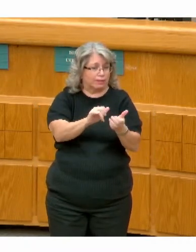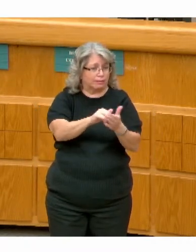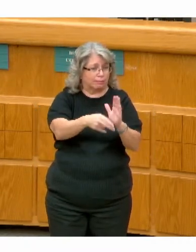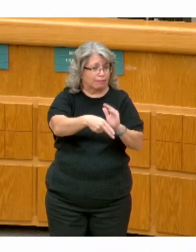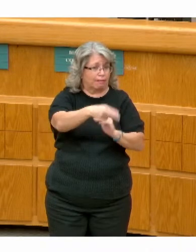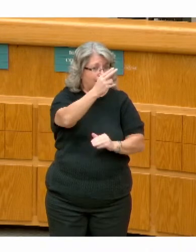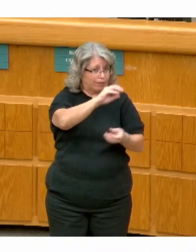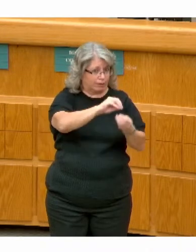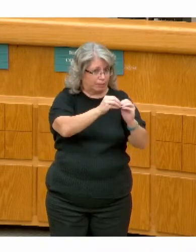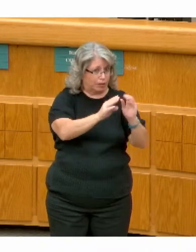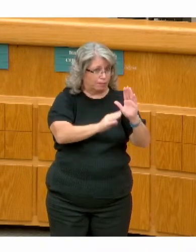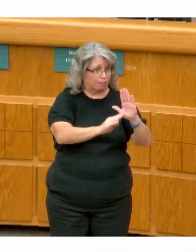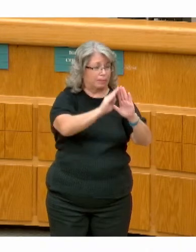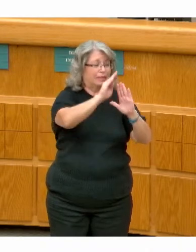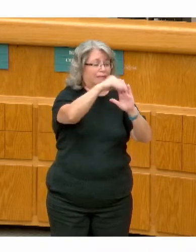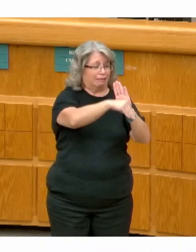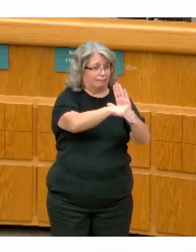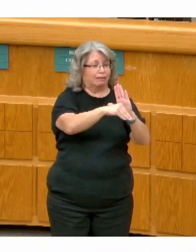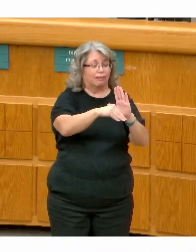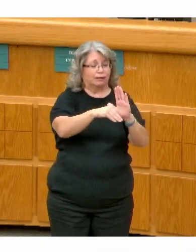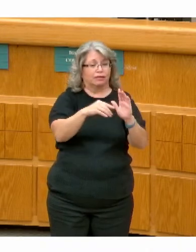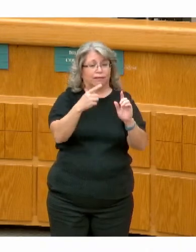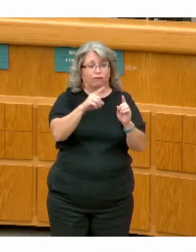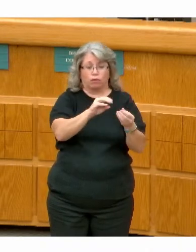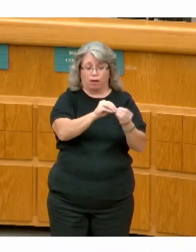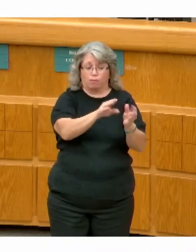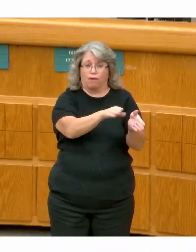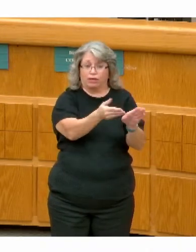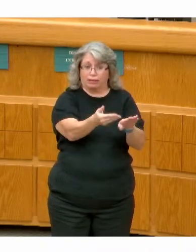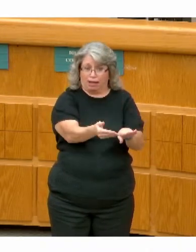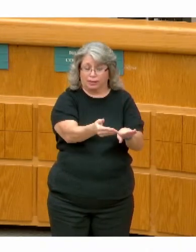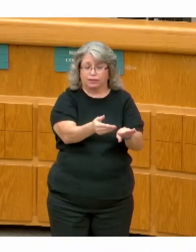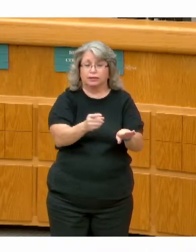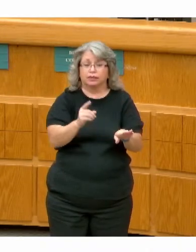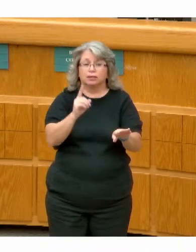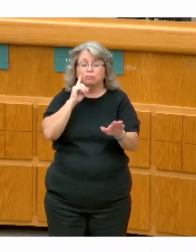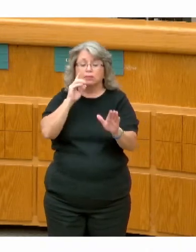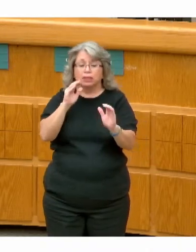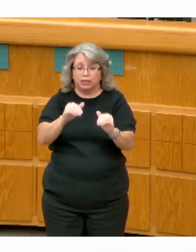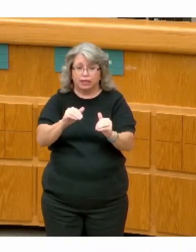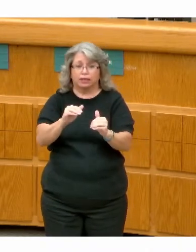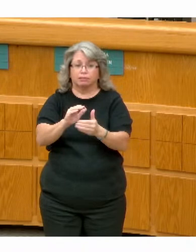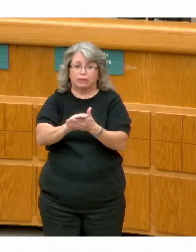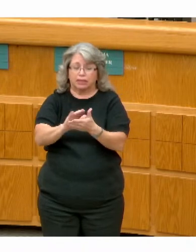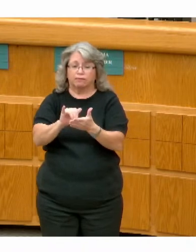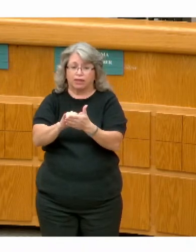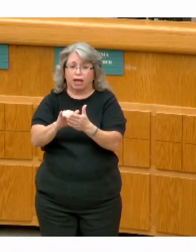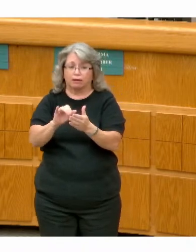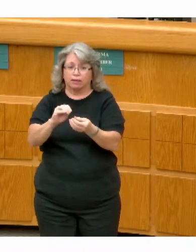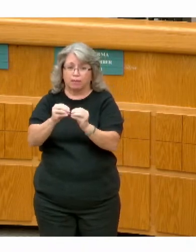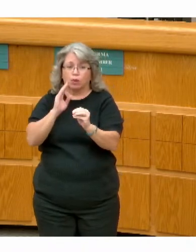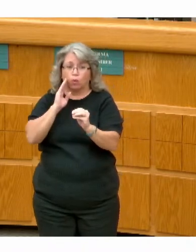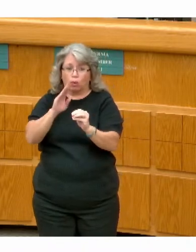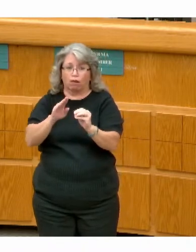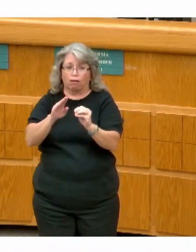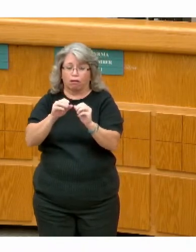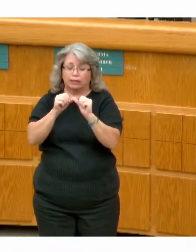from here forward on the Omicron wave, should we continue on this same trajectory that we're on right now.